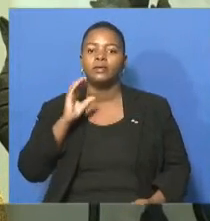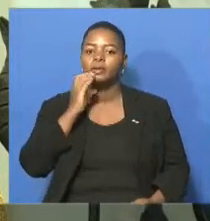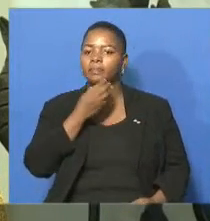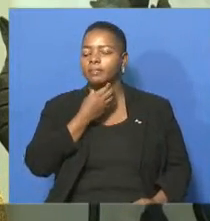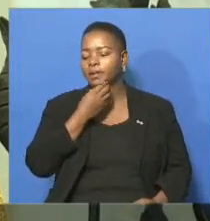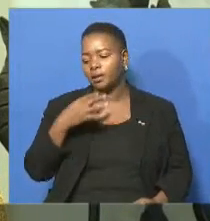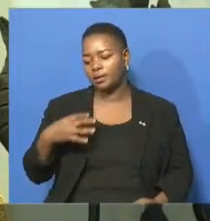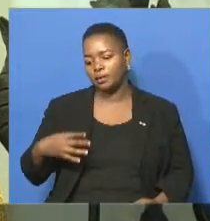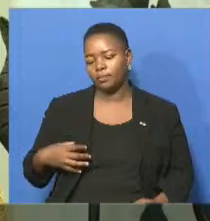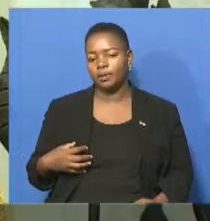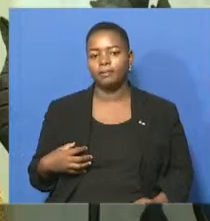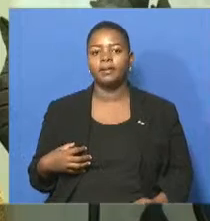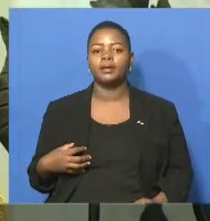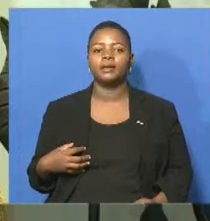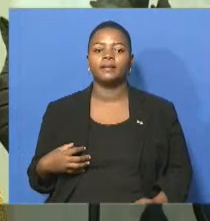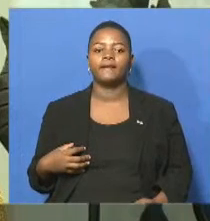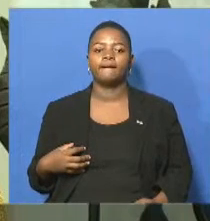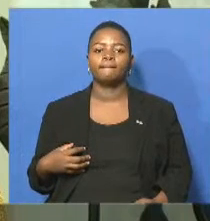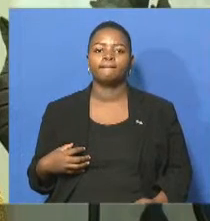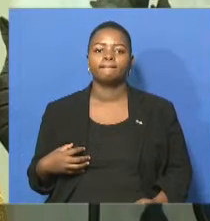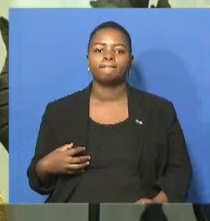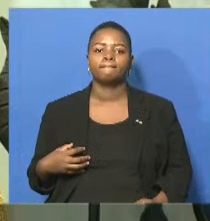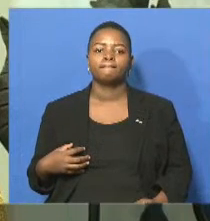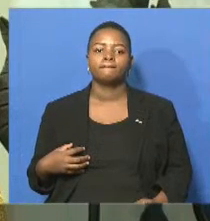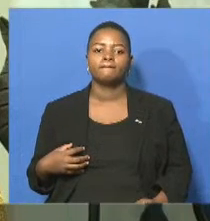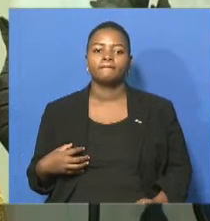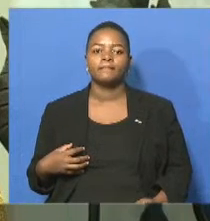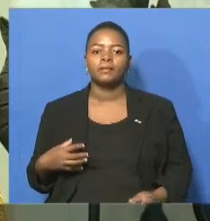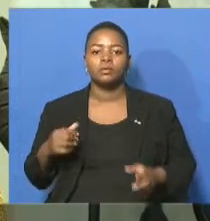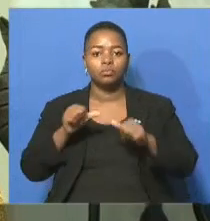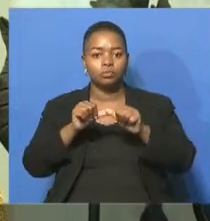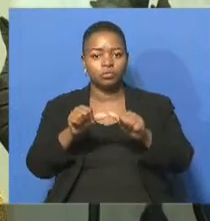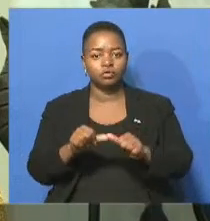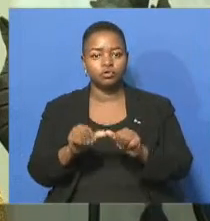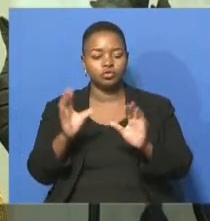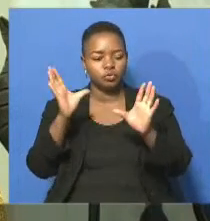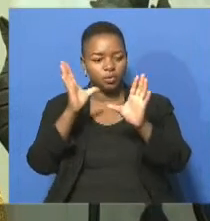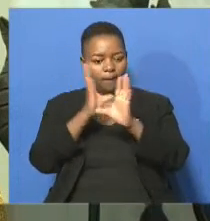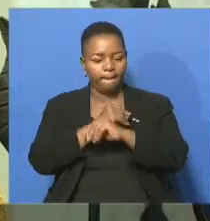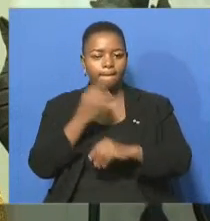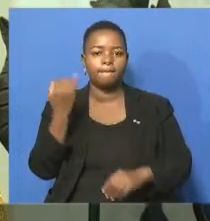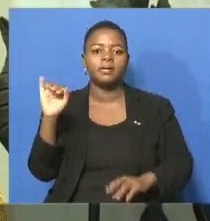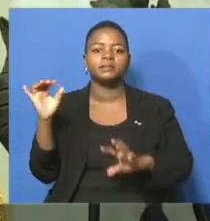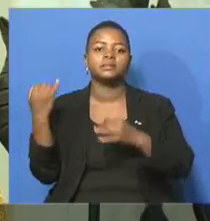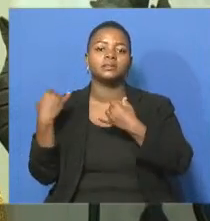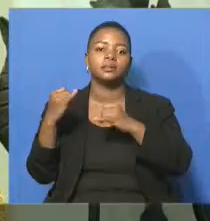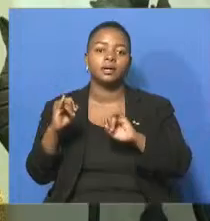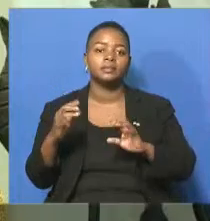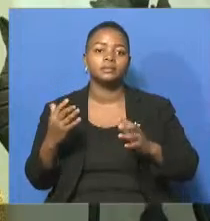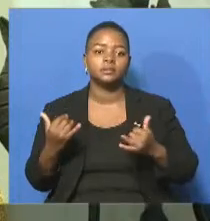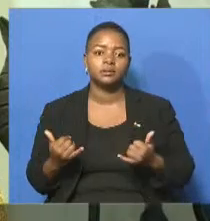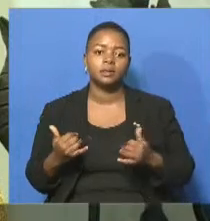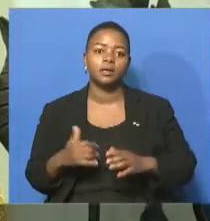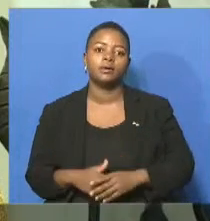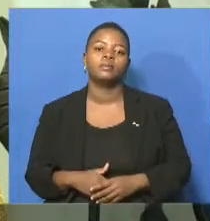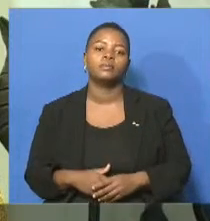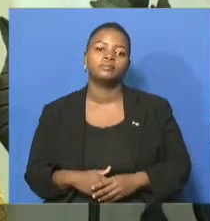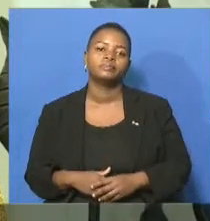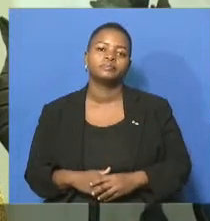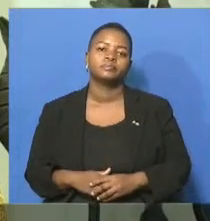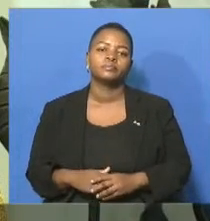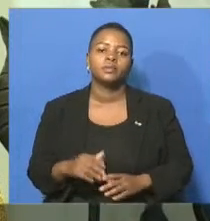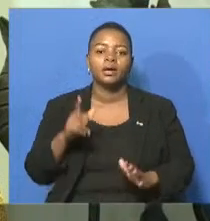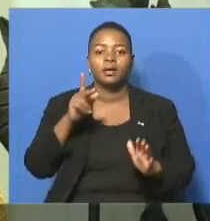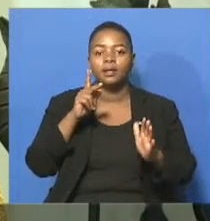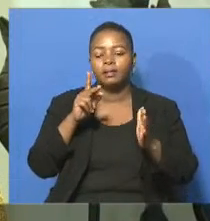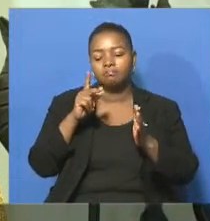female, who obviously even remain missing even to this point. Issues of suicide as